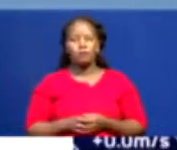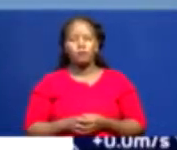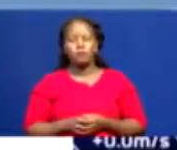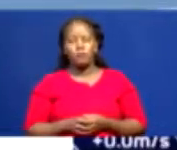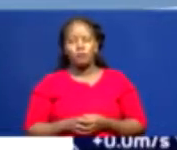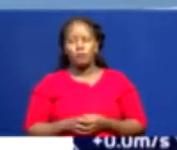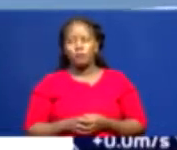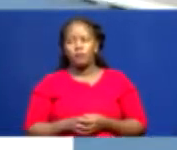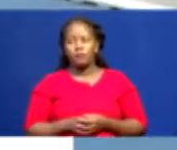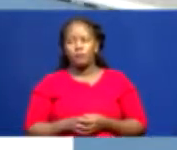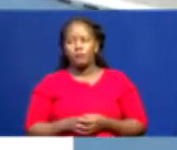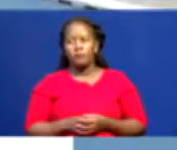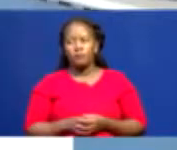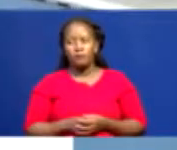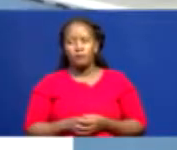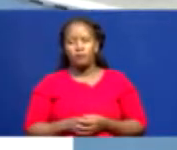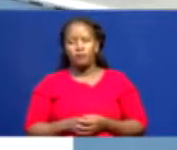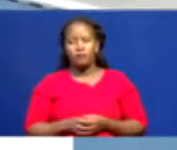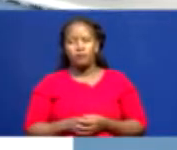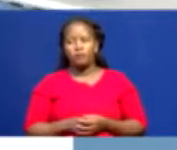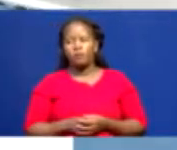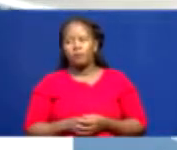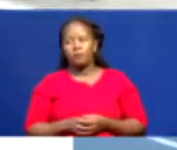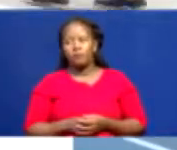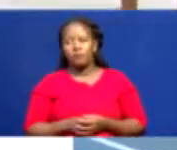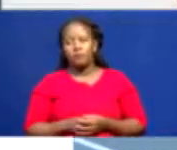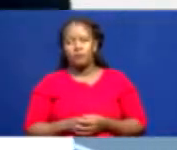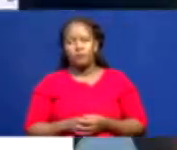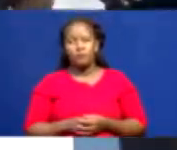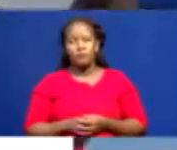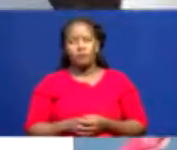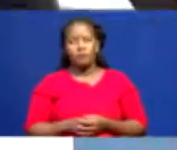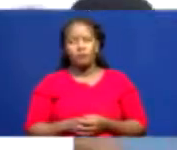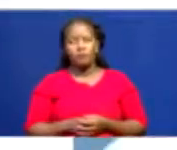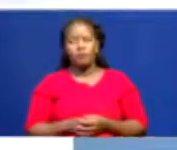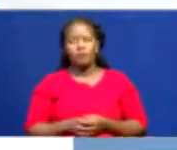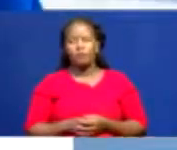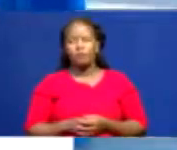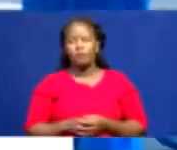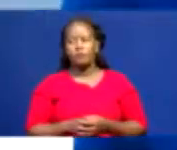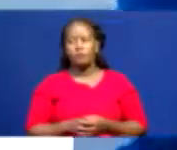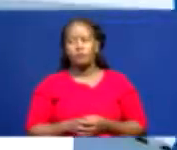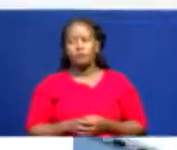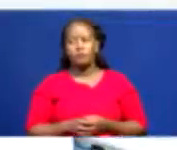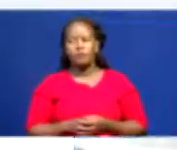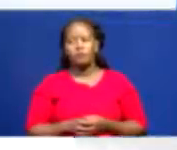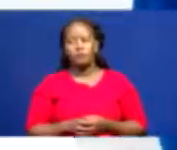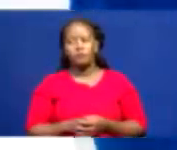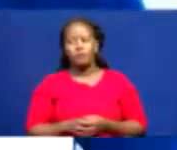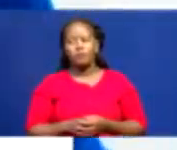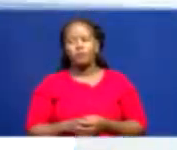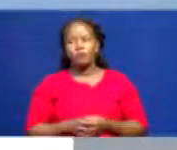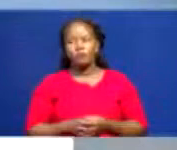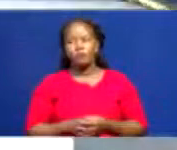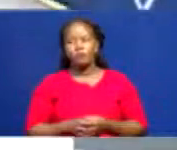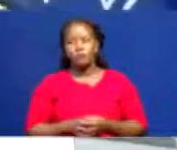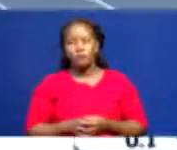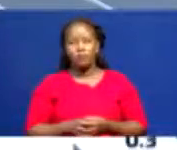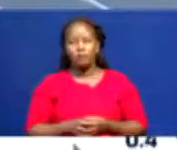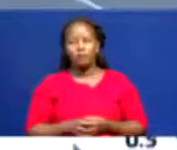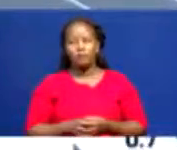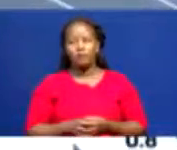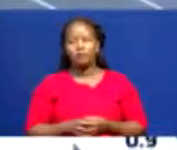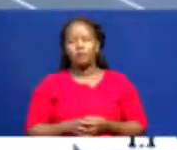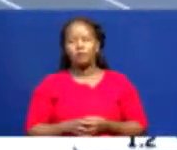it was really tight the line. That's such a close 100. Simbine is giving it. The South African has produced the